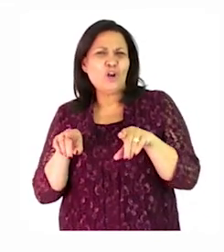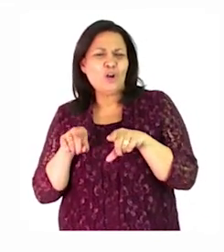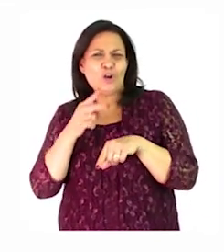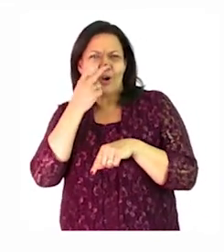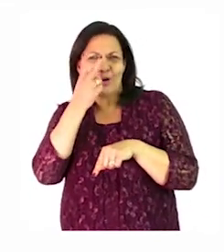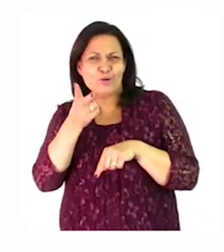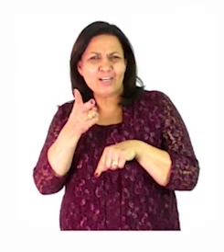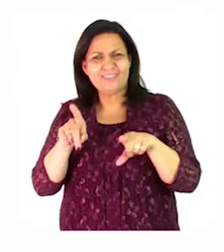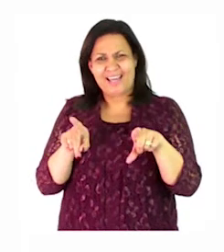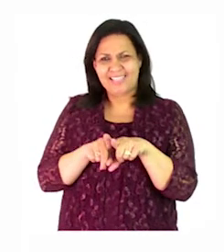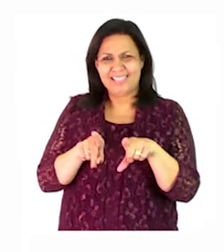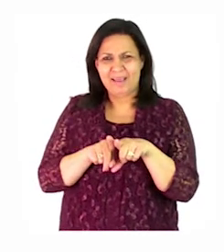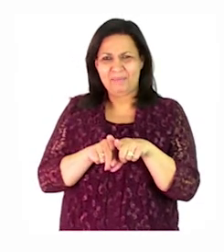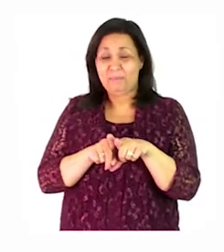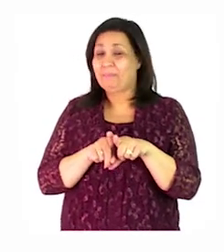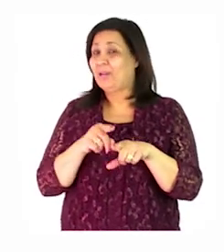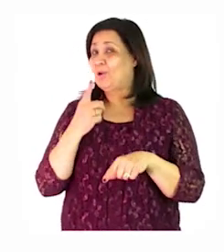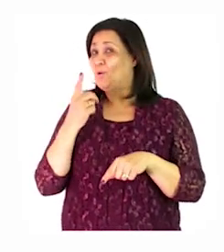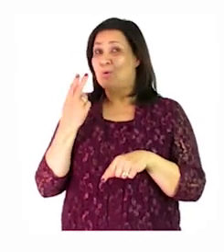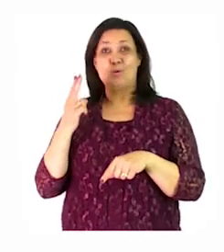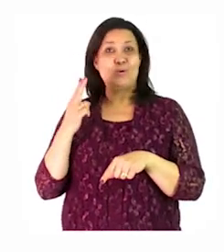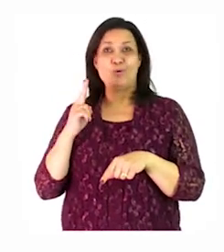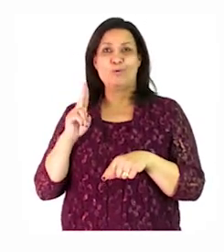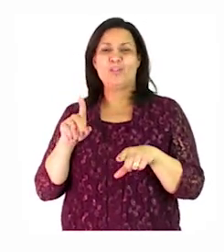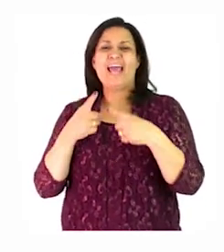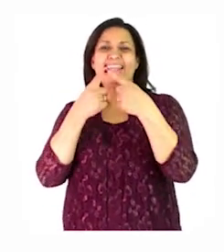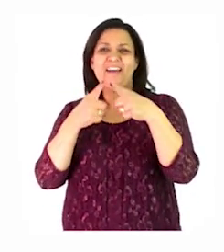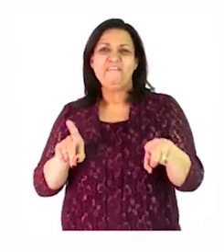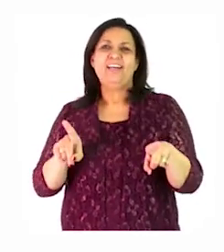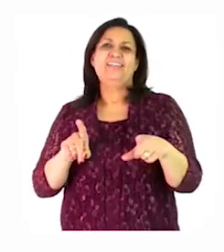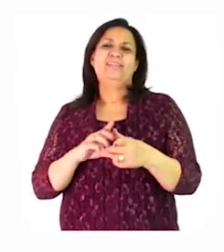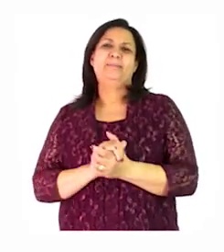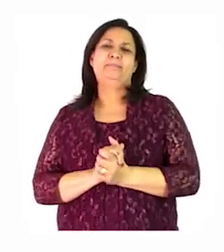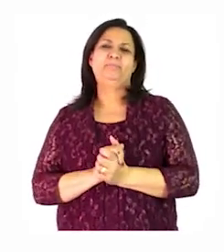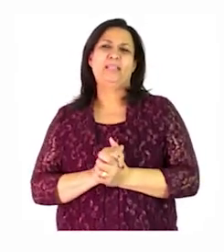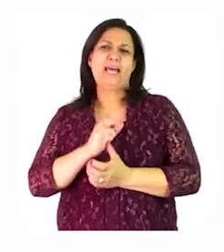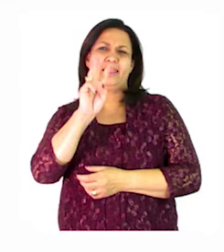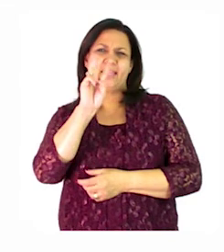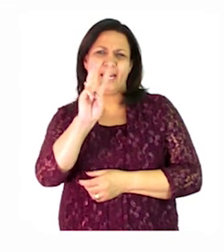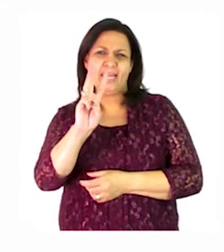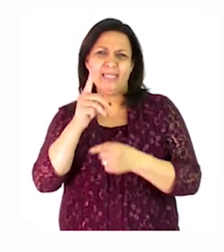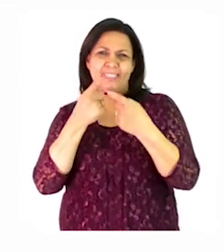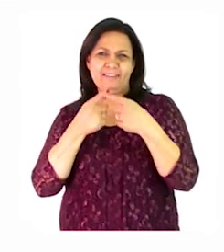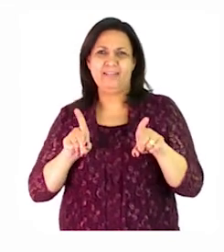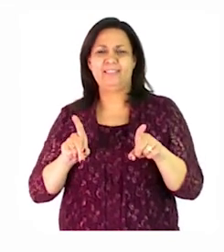are twin tigers, but there are 3 differences about